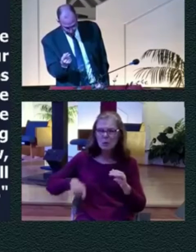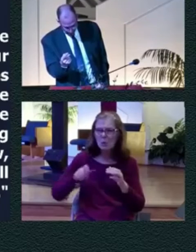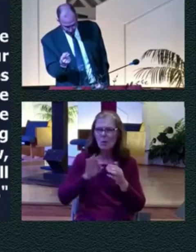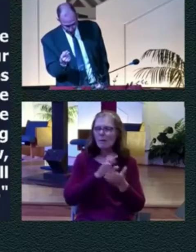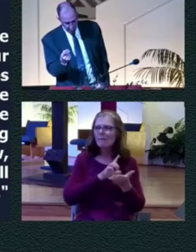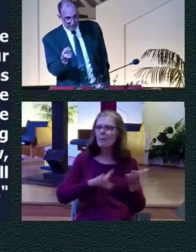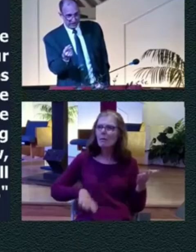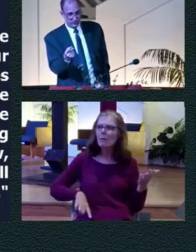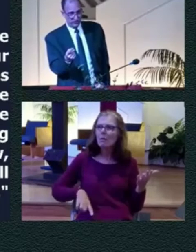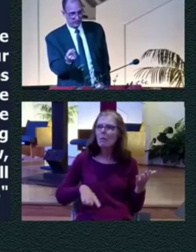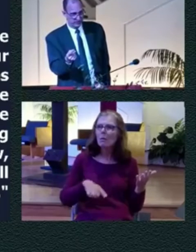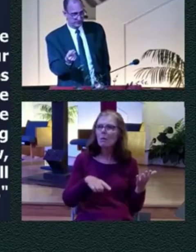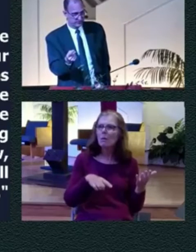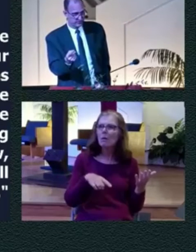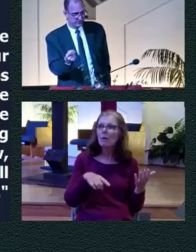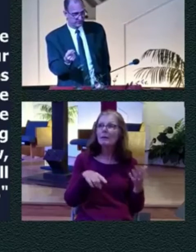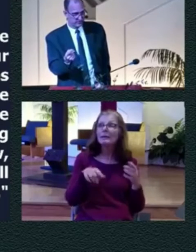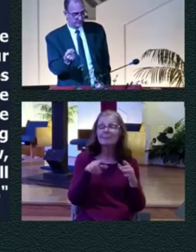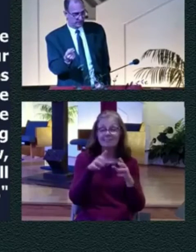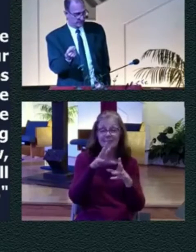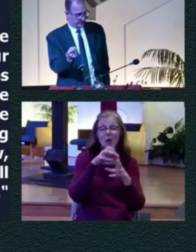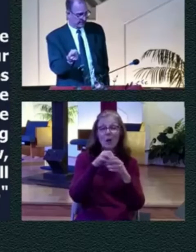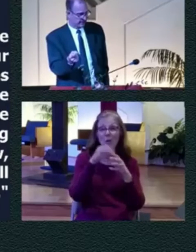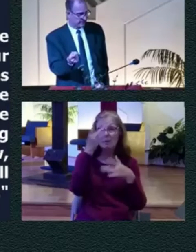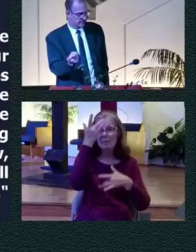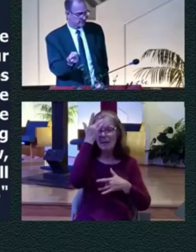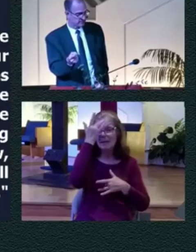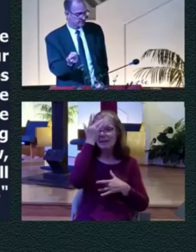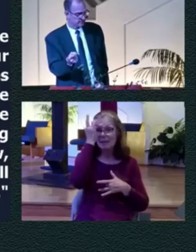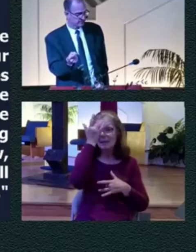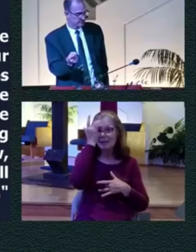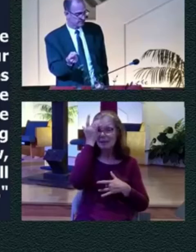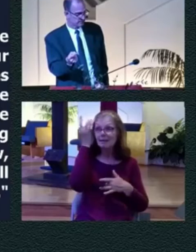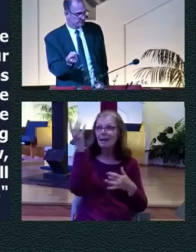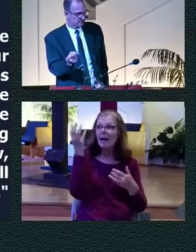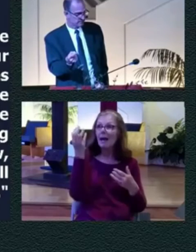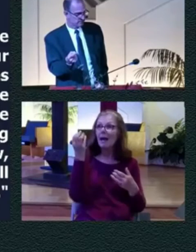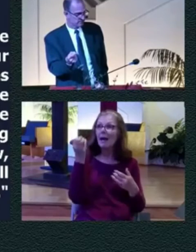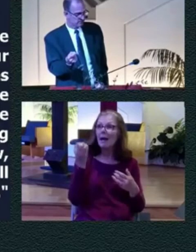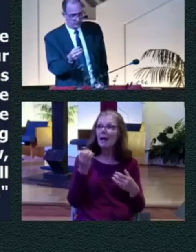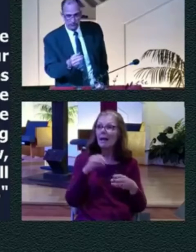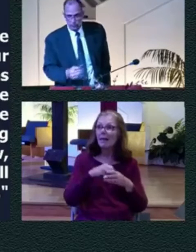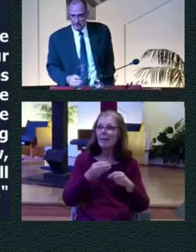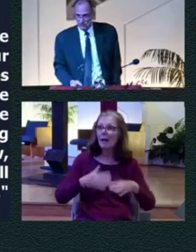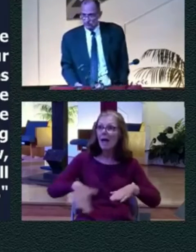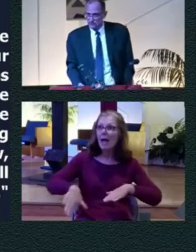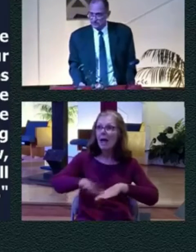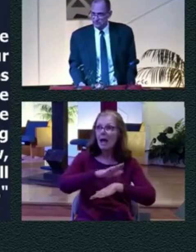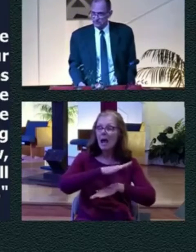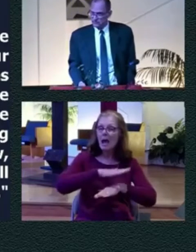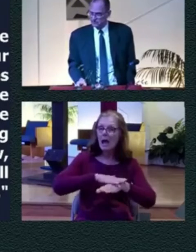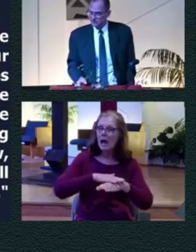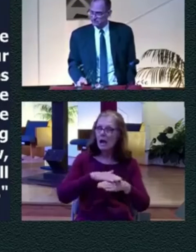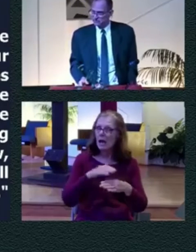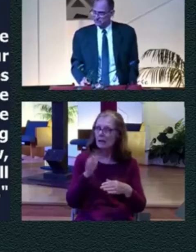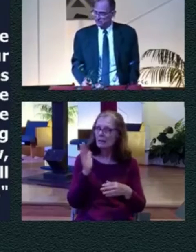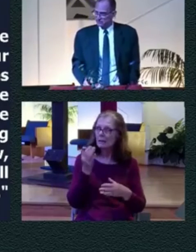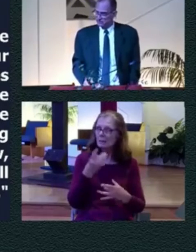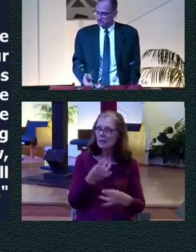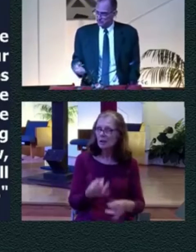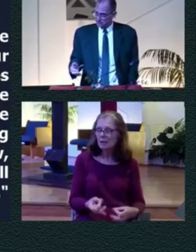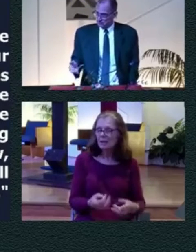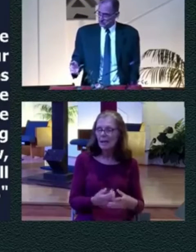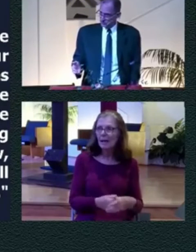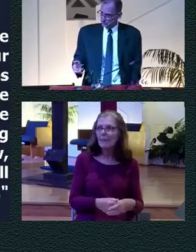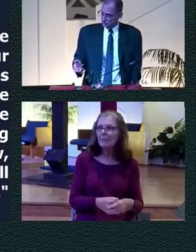even pestilence in the land. Well, this is quite interesting, isn't it? Does